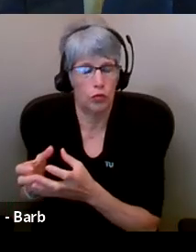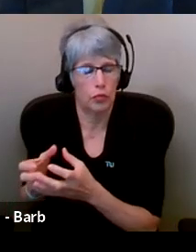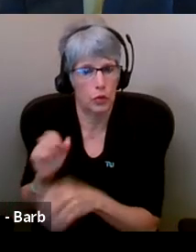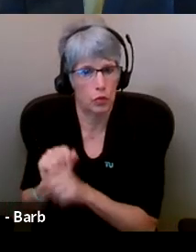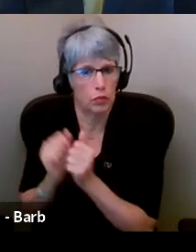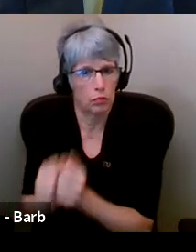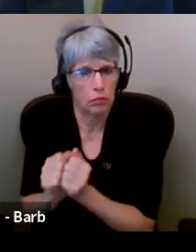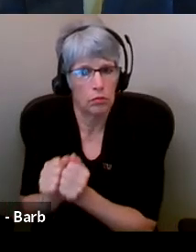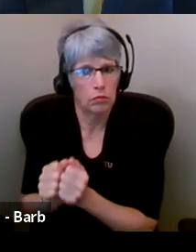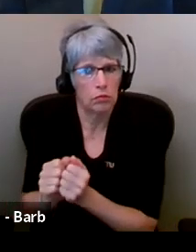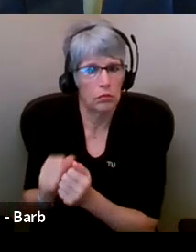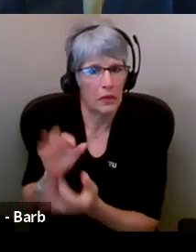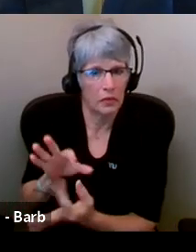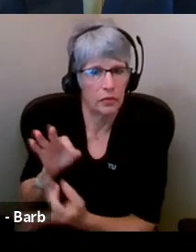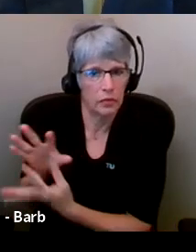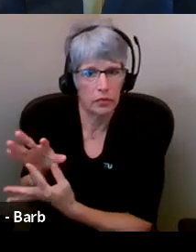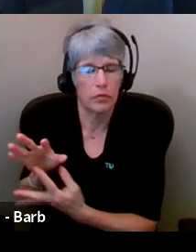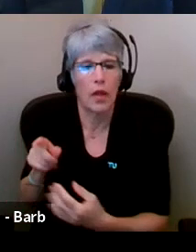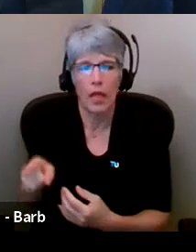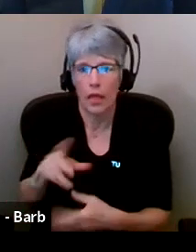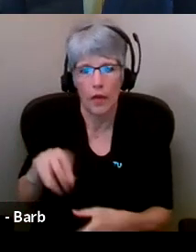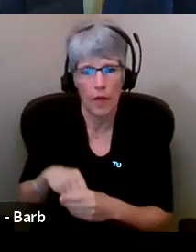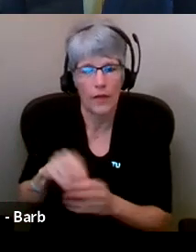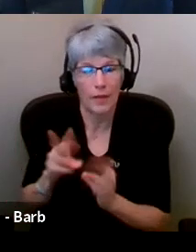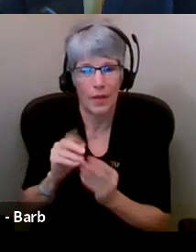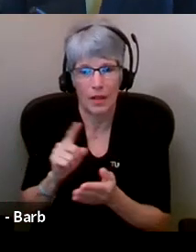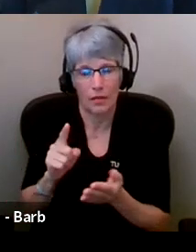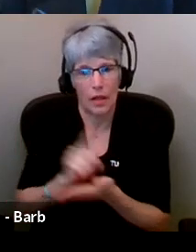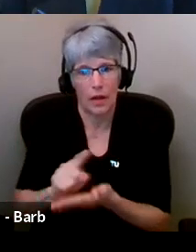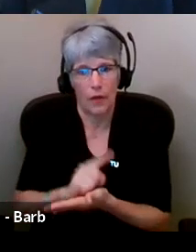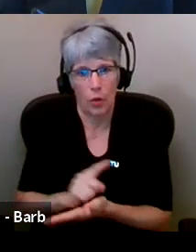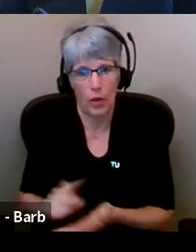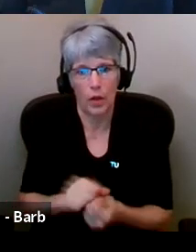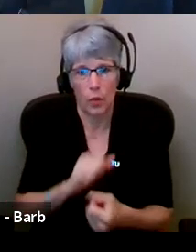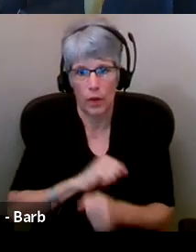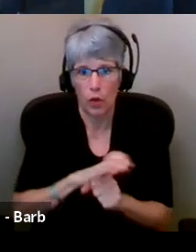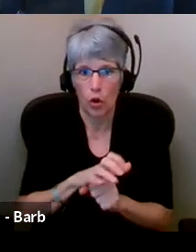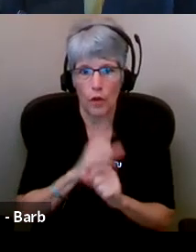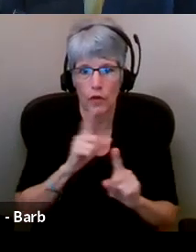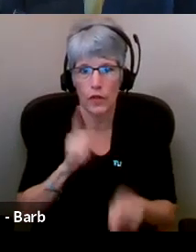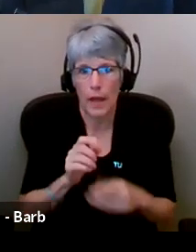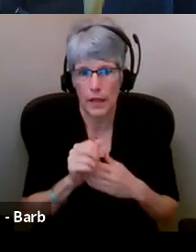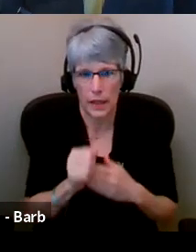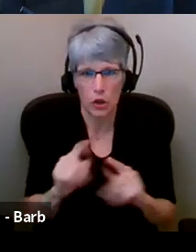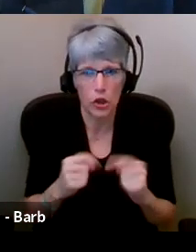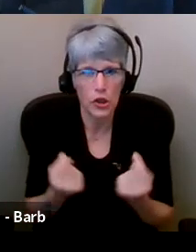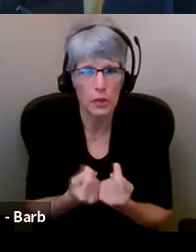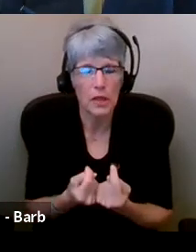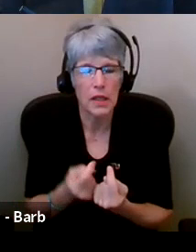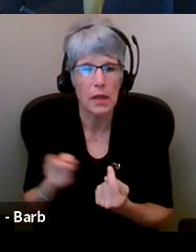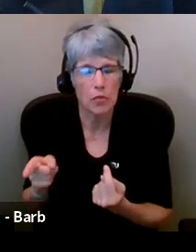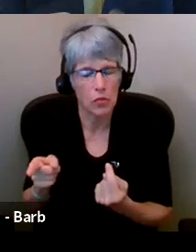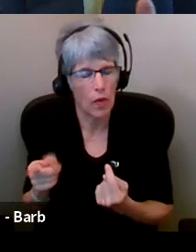fact, they participate in a meeting once a week now with the COVID response leadership team, so they can provide